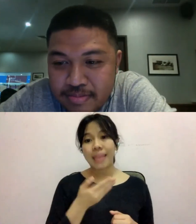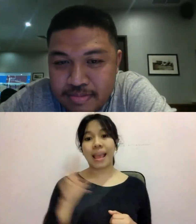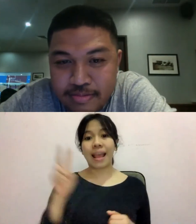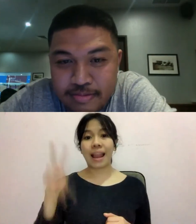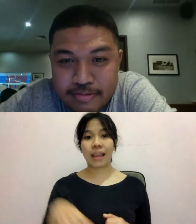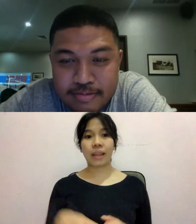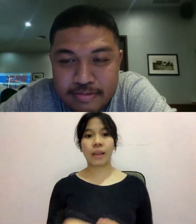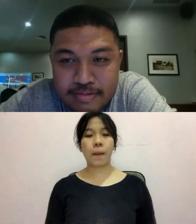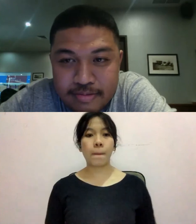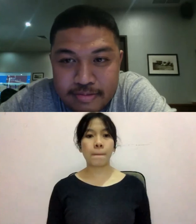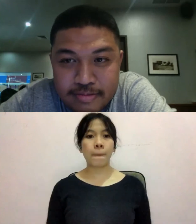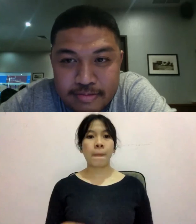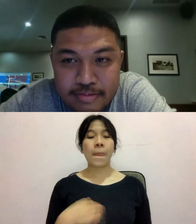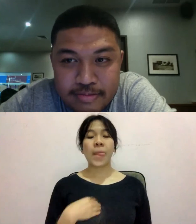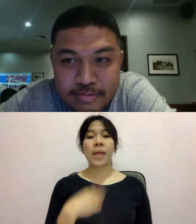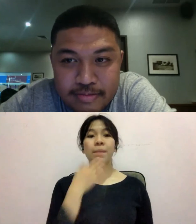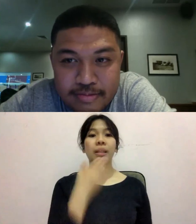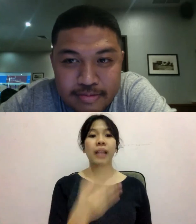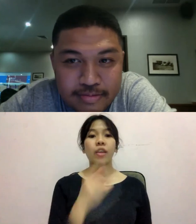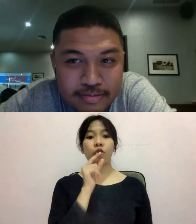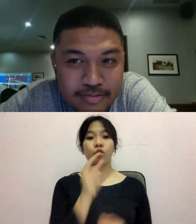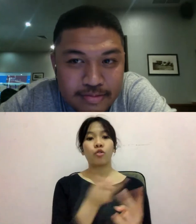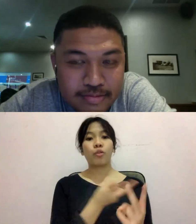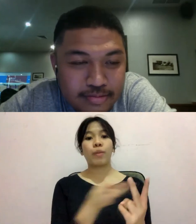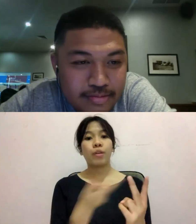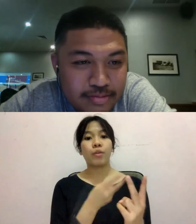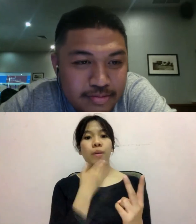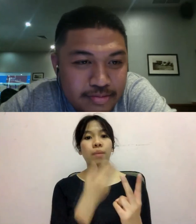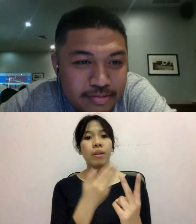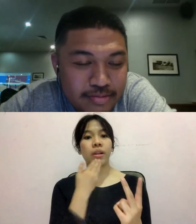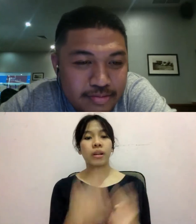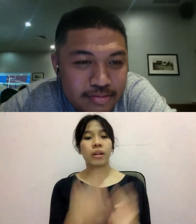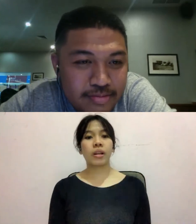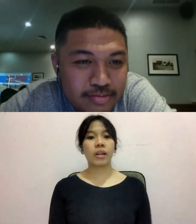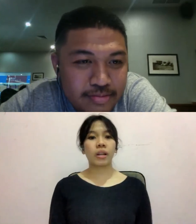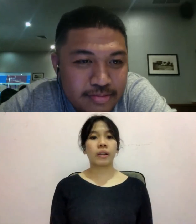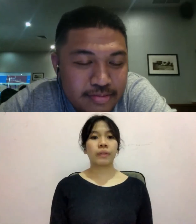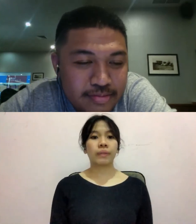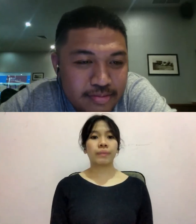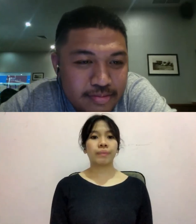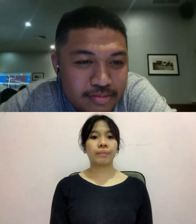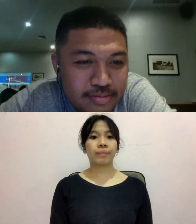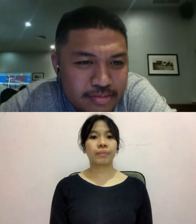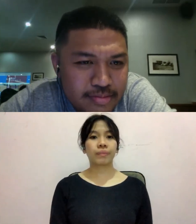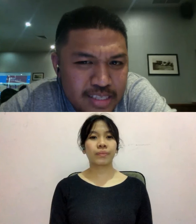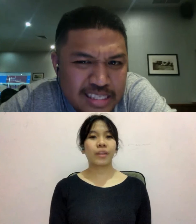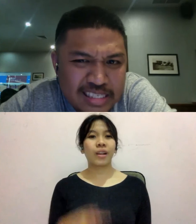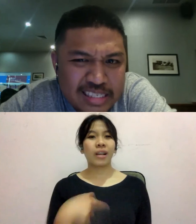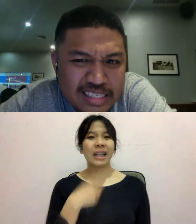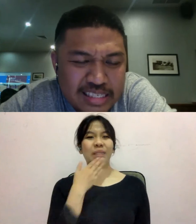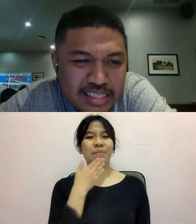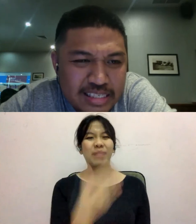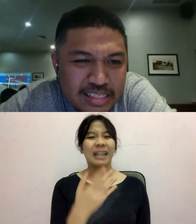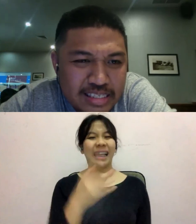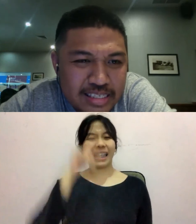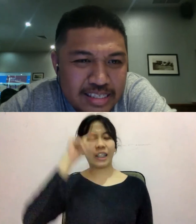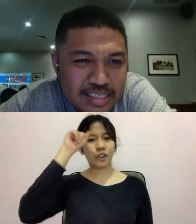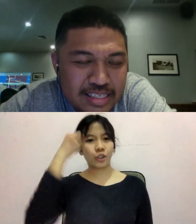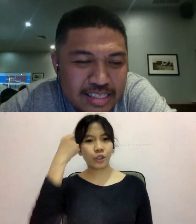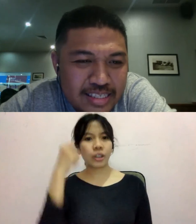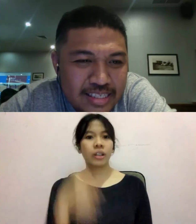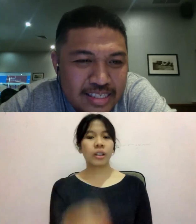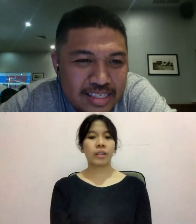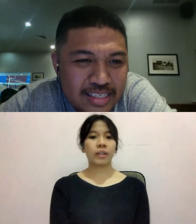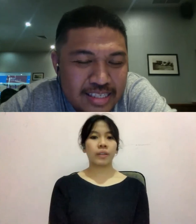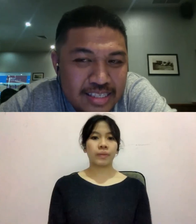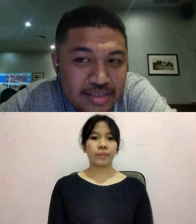for Khozy and Allegra, how long do you think it will take? Oh my God, this is a difficult question. How long do you think it will take until